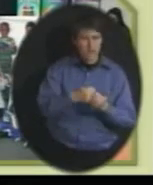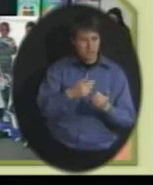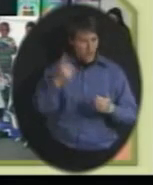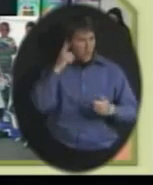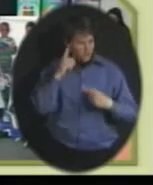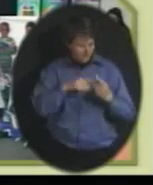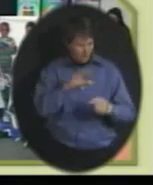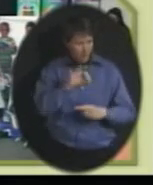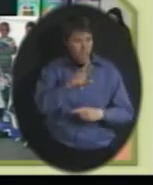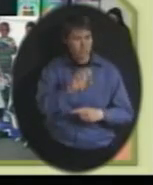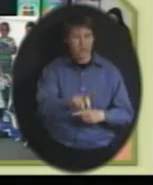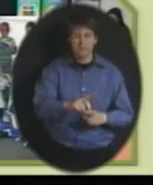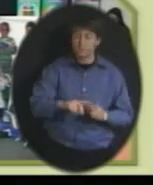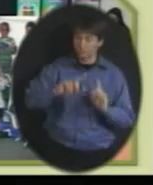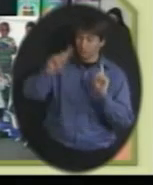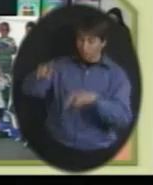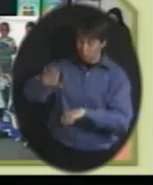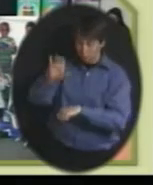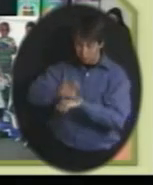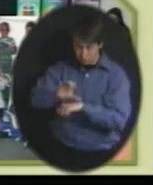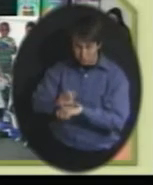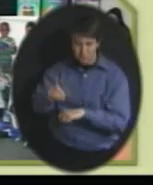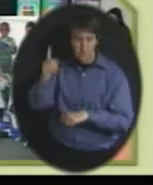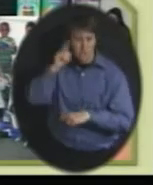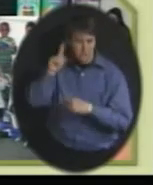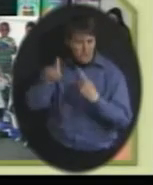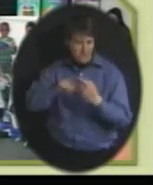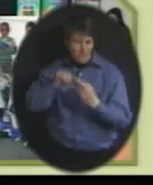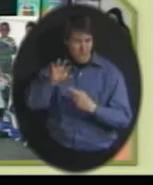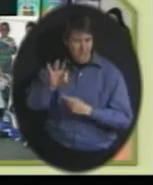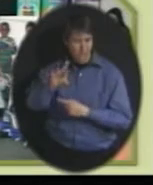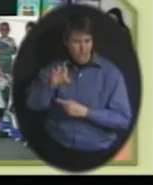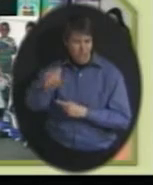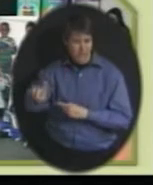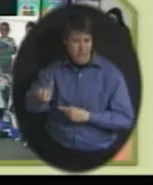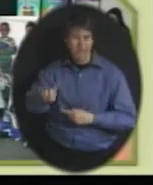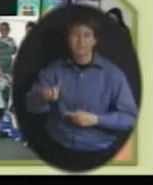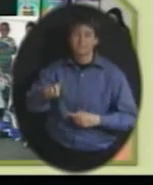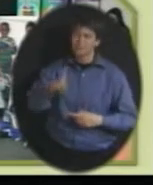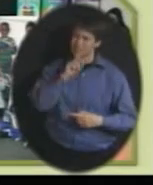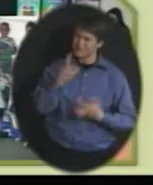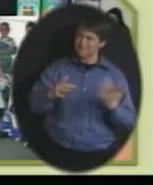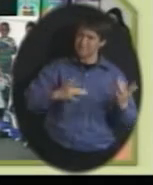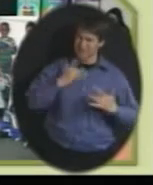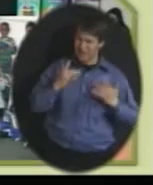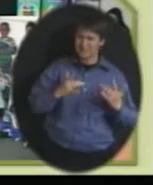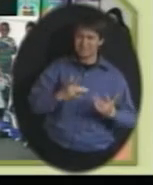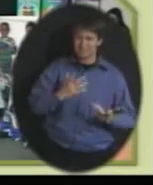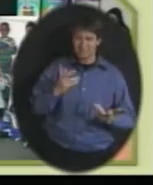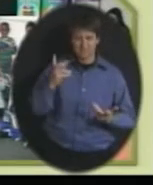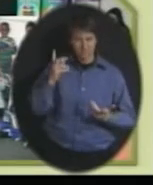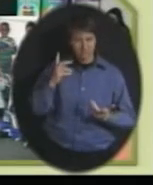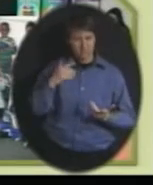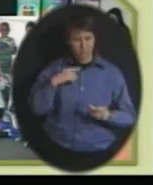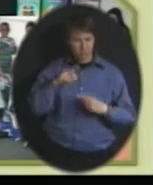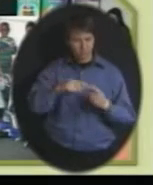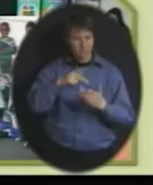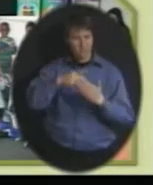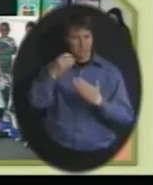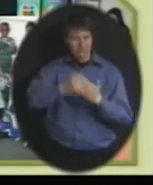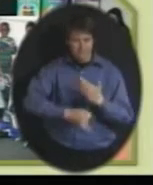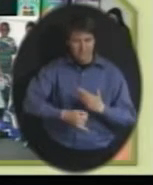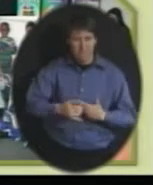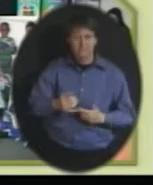Fred. I went to church and I heard about Fred. So it was really exciting about this